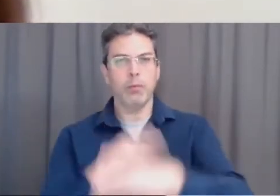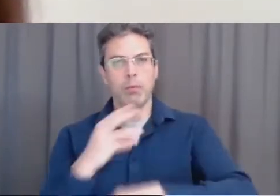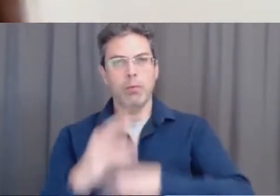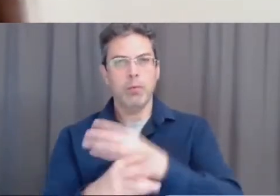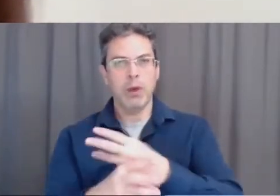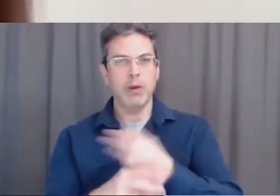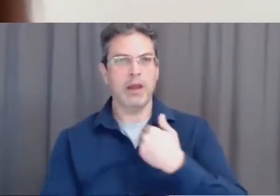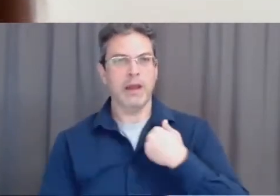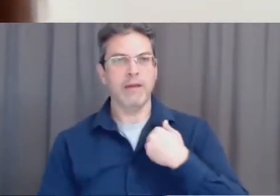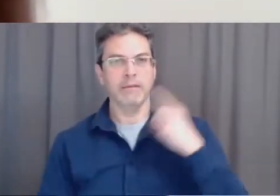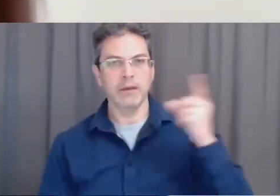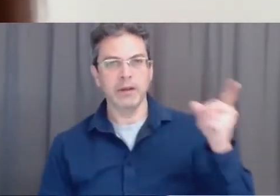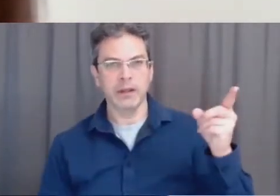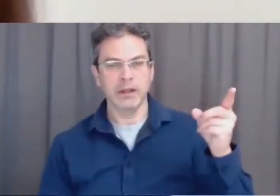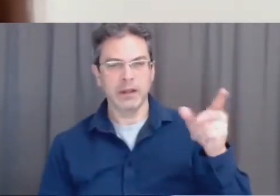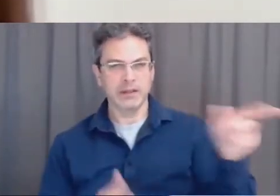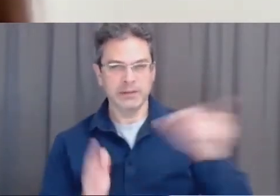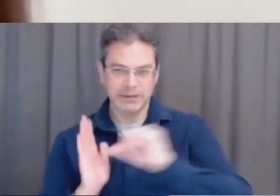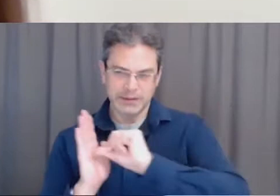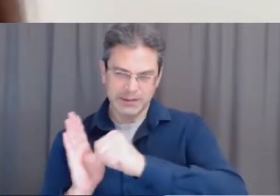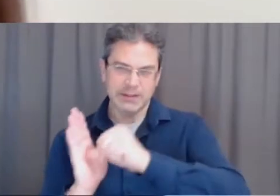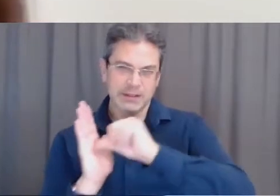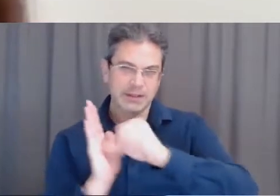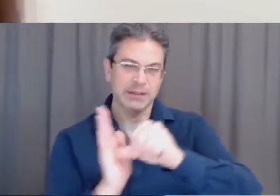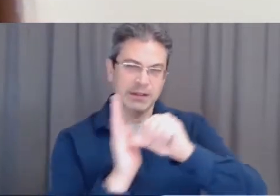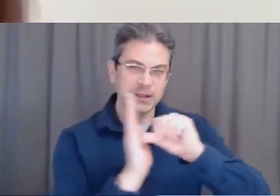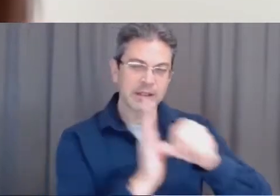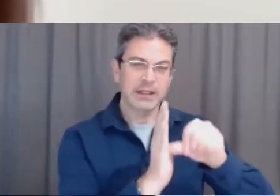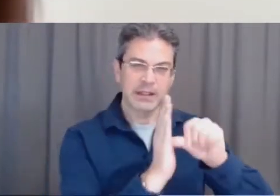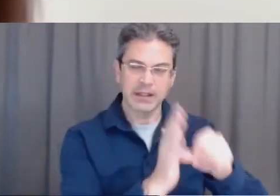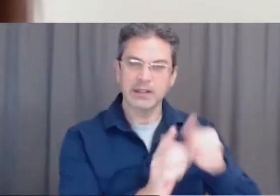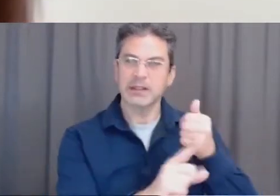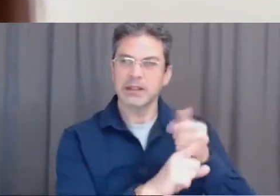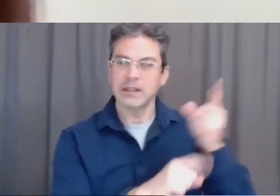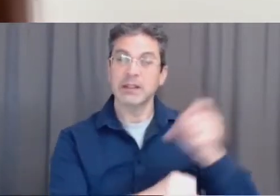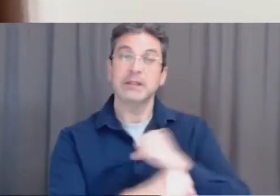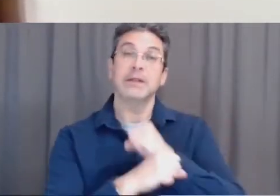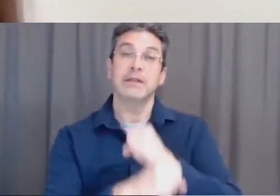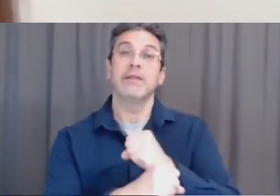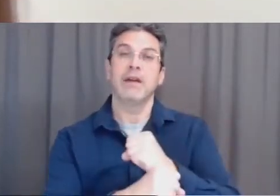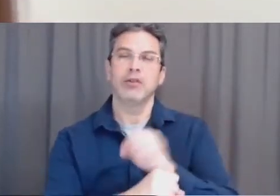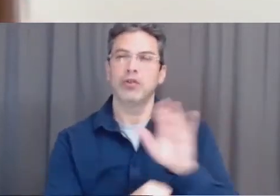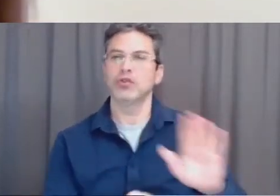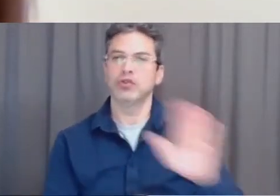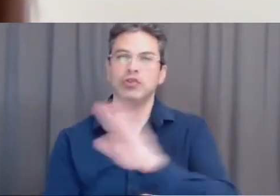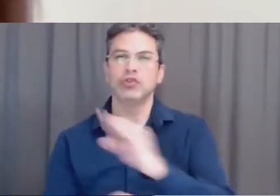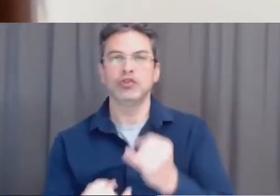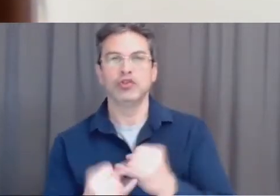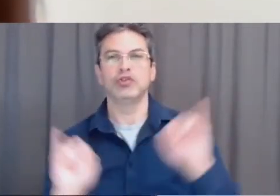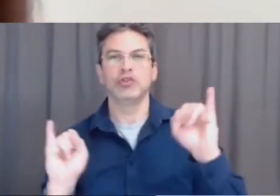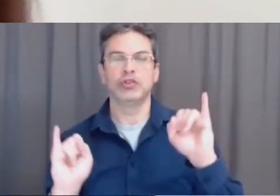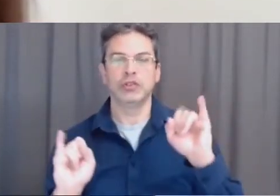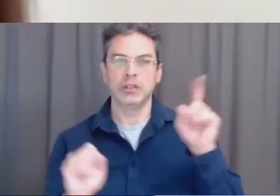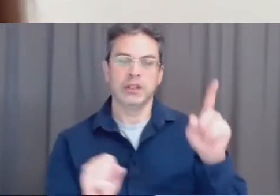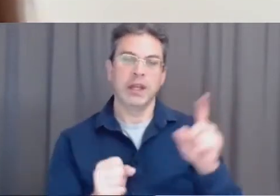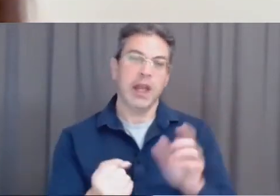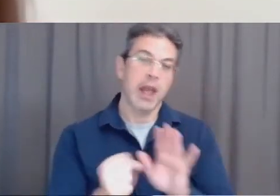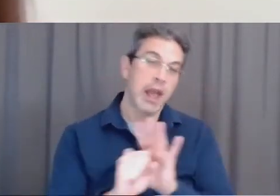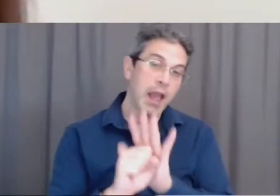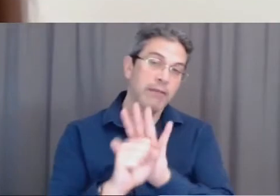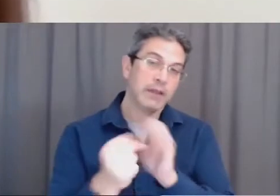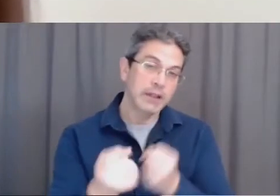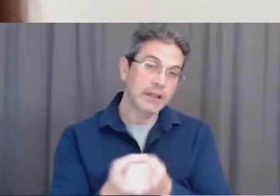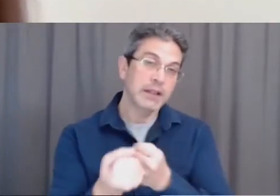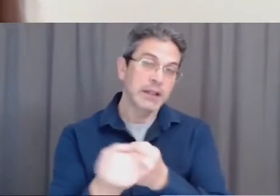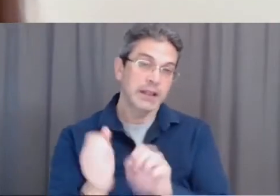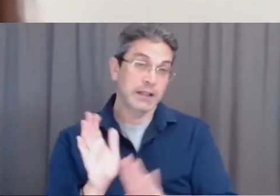is emphasizing through these organizations is that it's a defender of sovereignty, an advocate for development, a